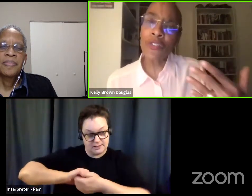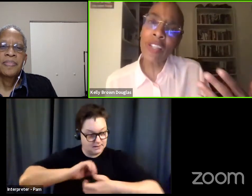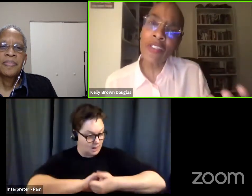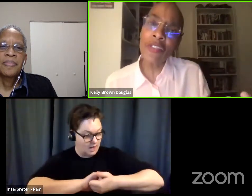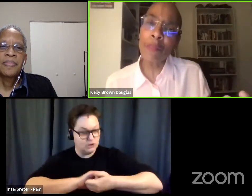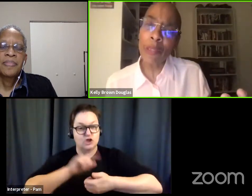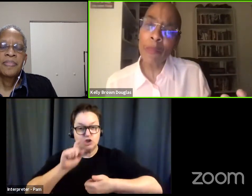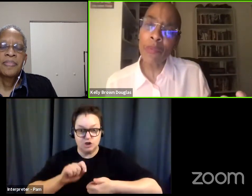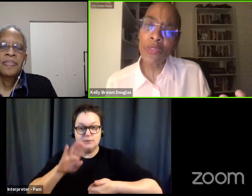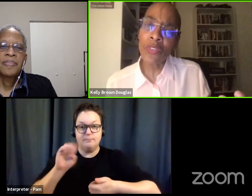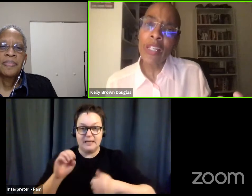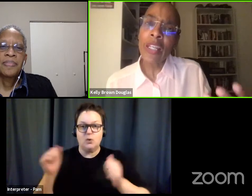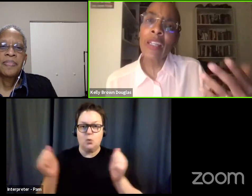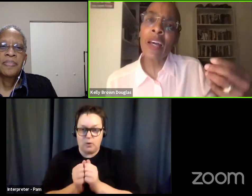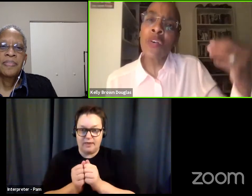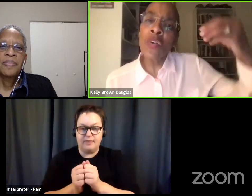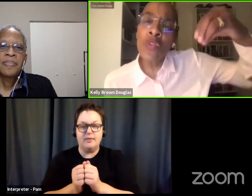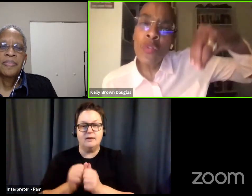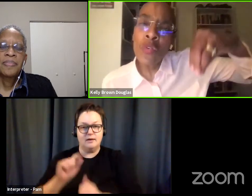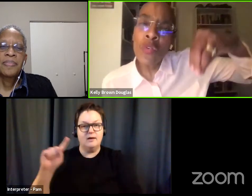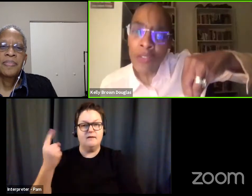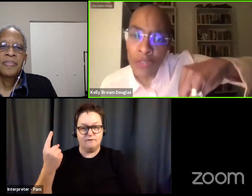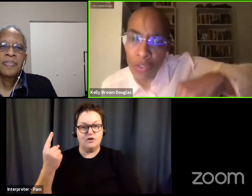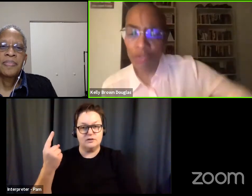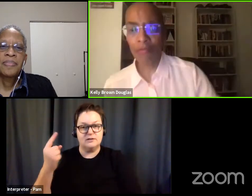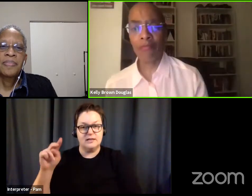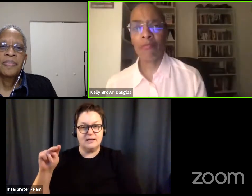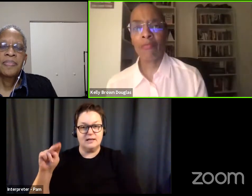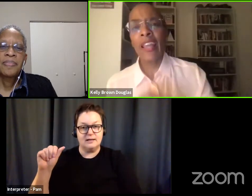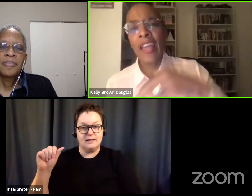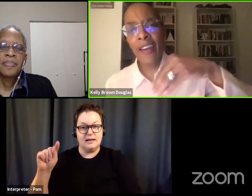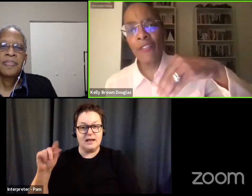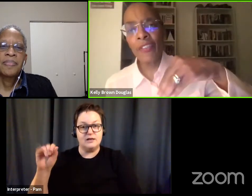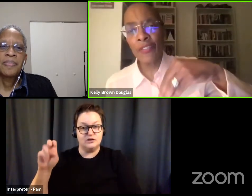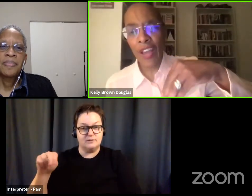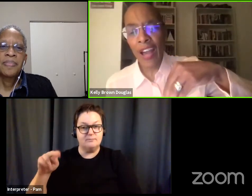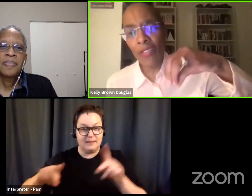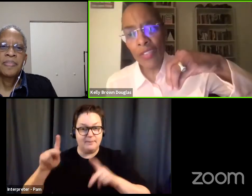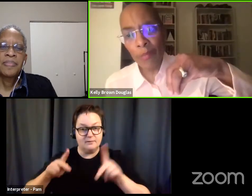with First Nation peoples and who too